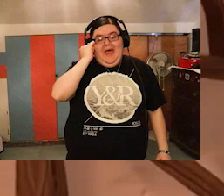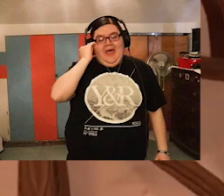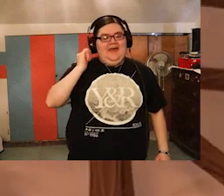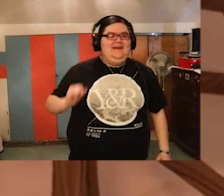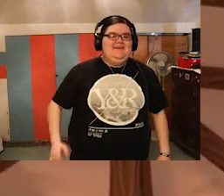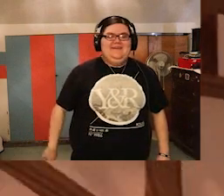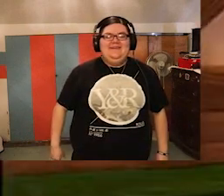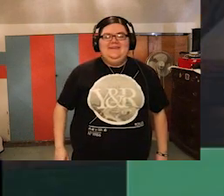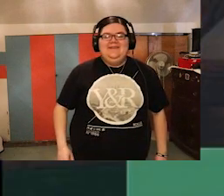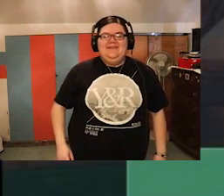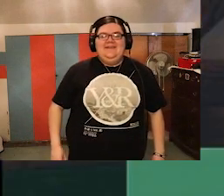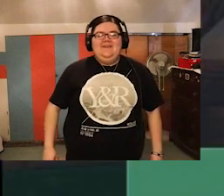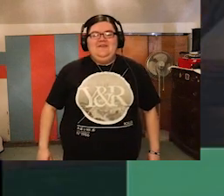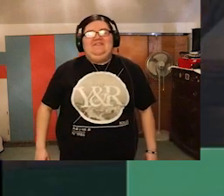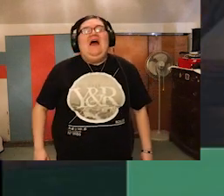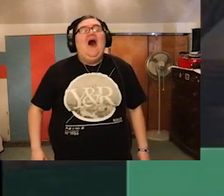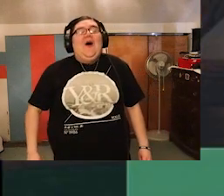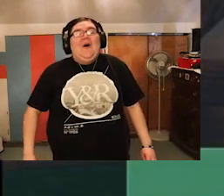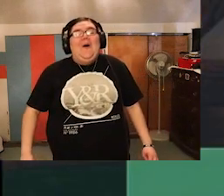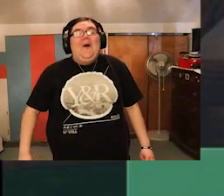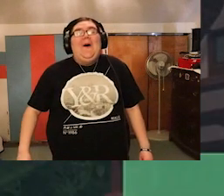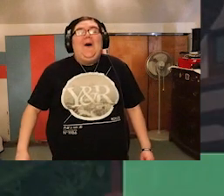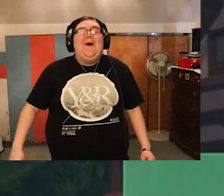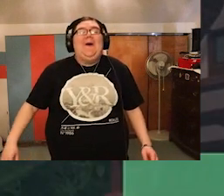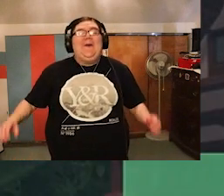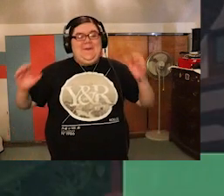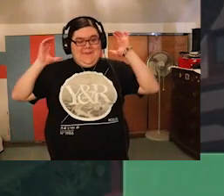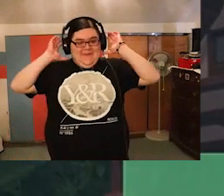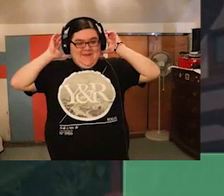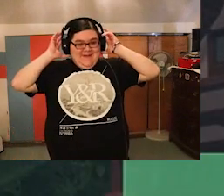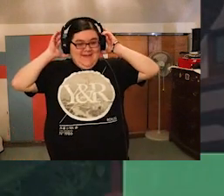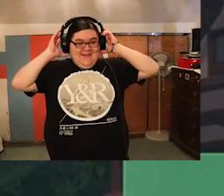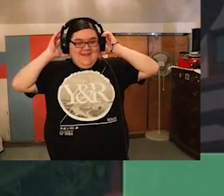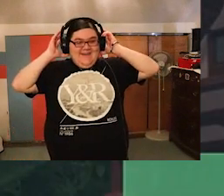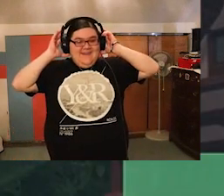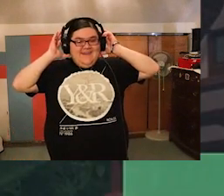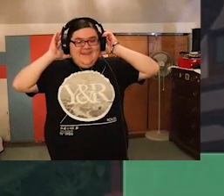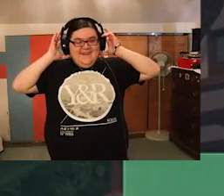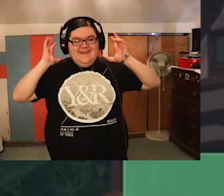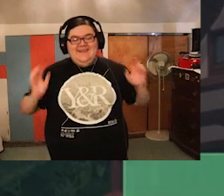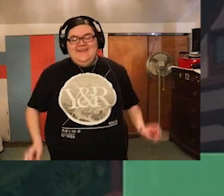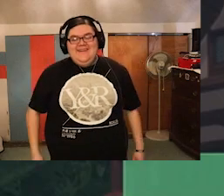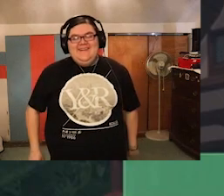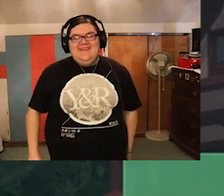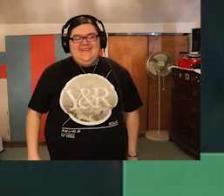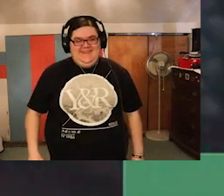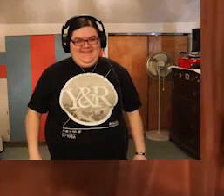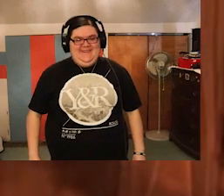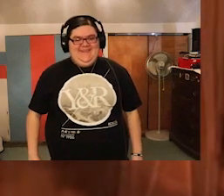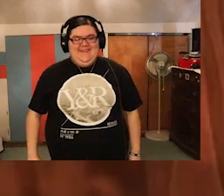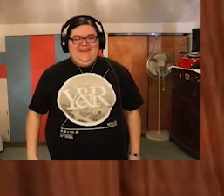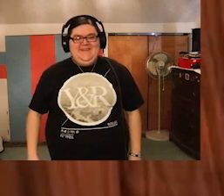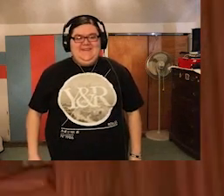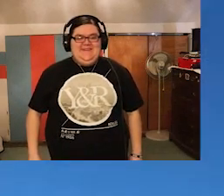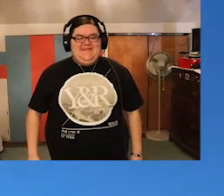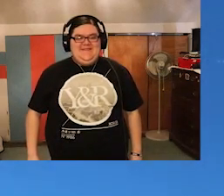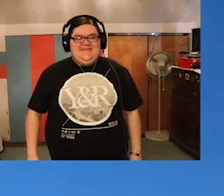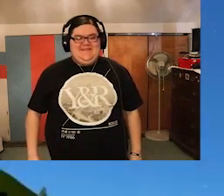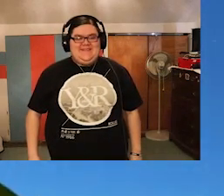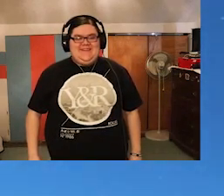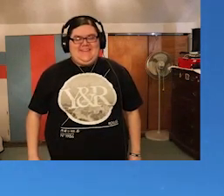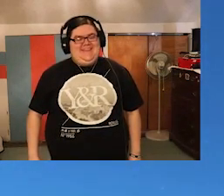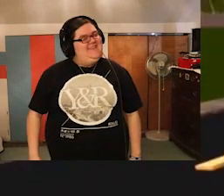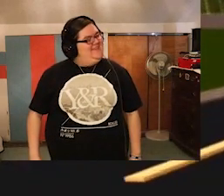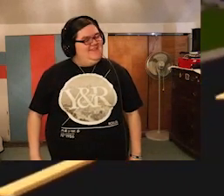friend. What friend? Sorry. Oh, no. signed in the whole video, that'd be weird. He mugged me off in his